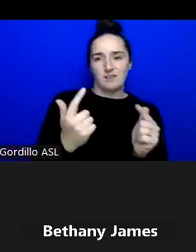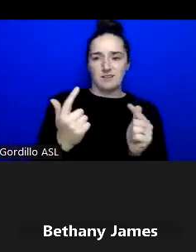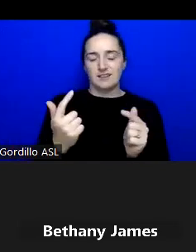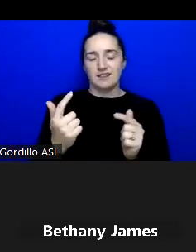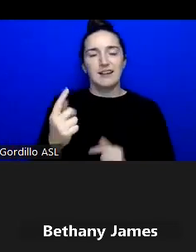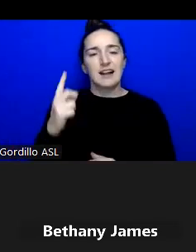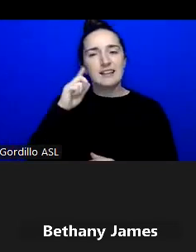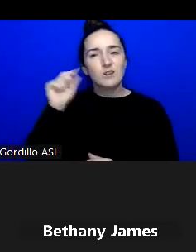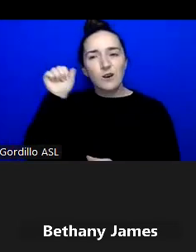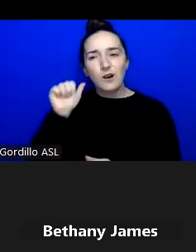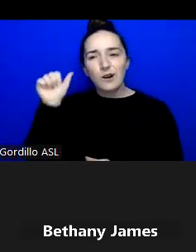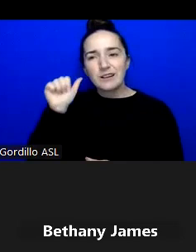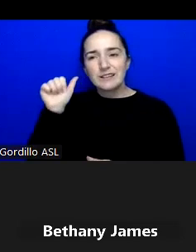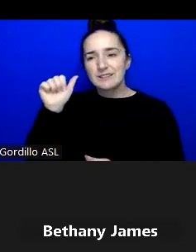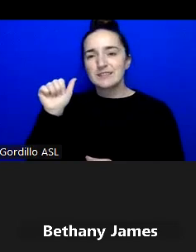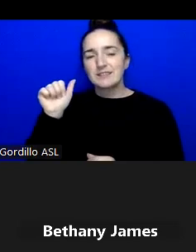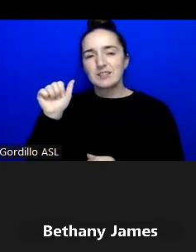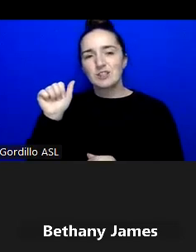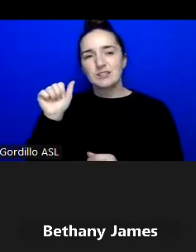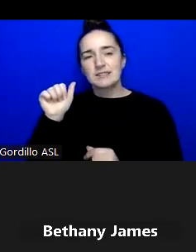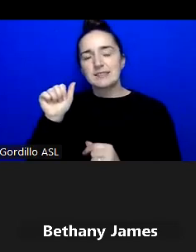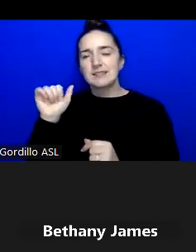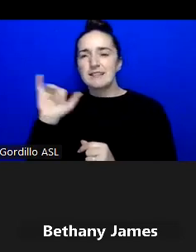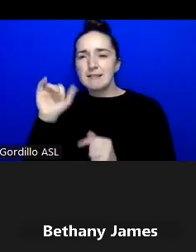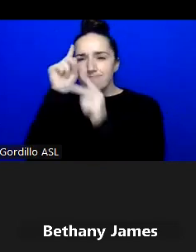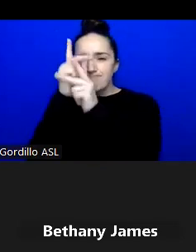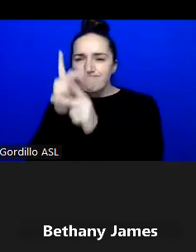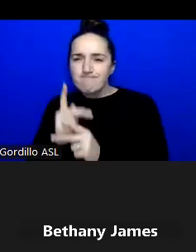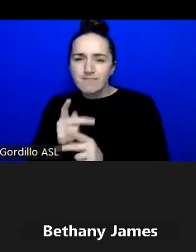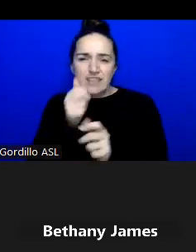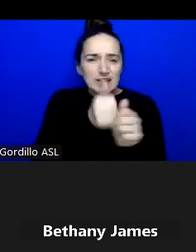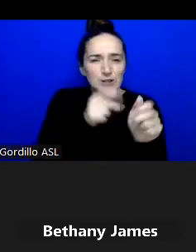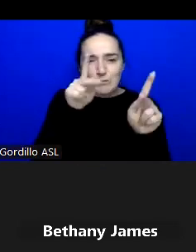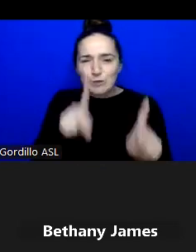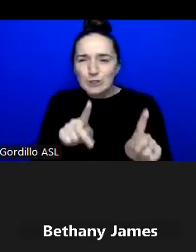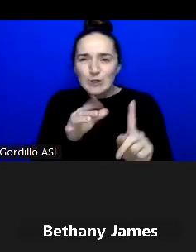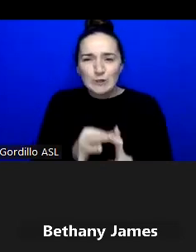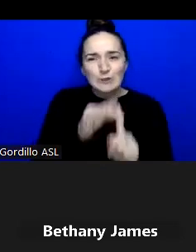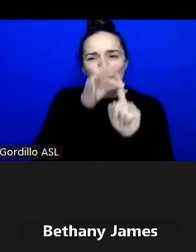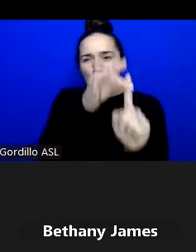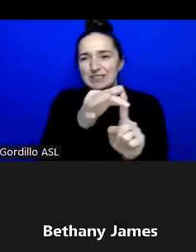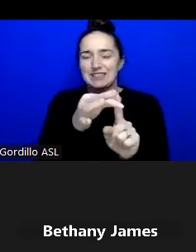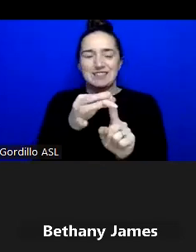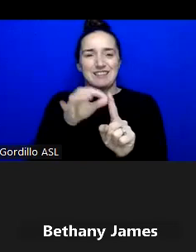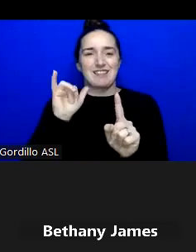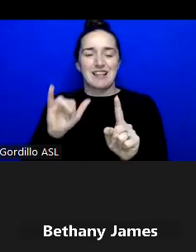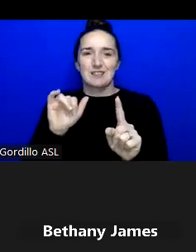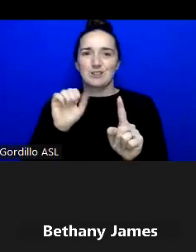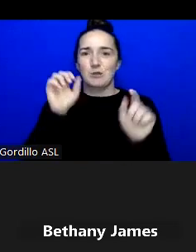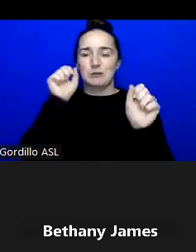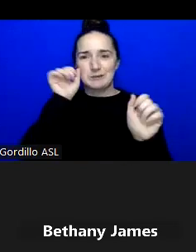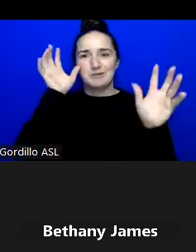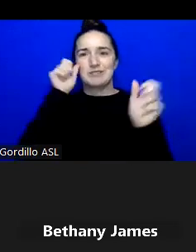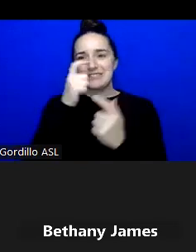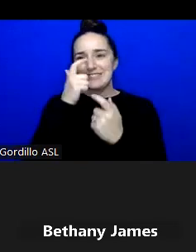Every person is unique, and I think that's one of the things that is most exciting and fascinating to me, is that everybody comes in with